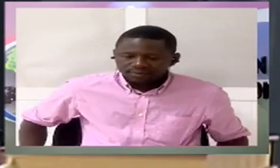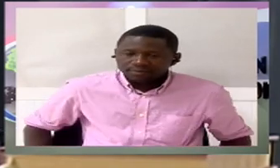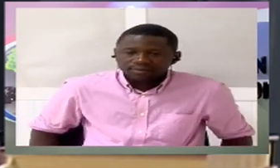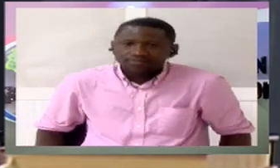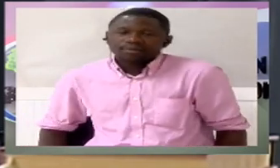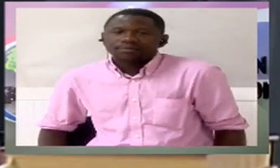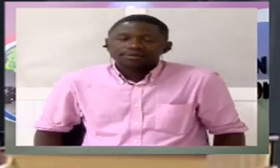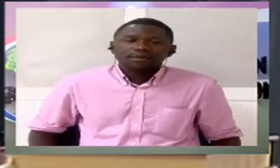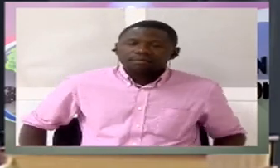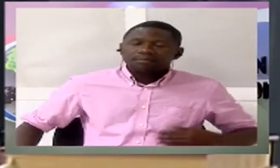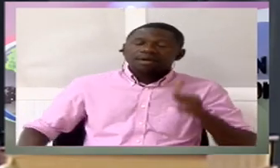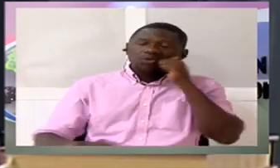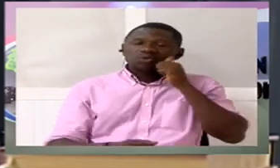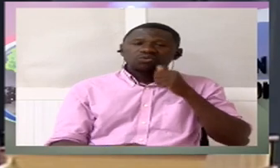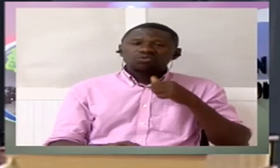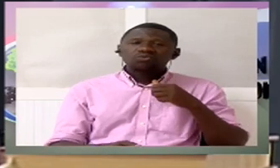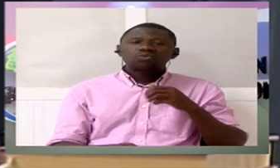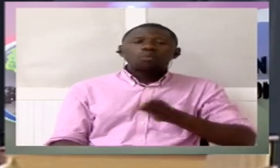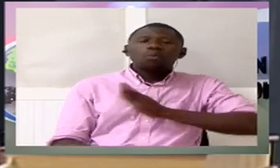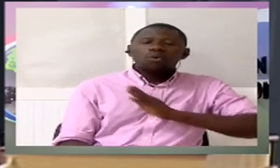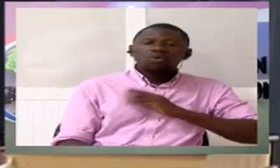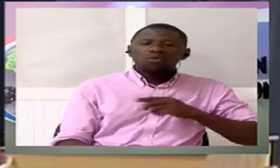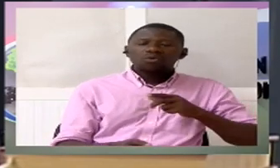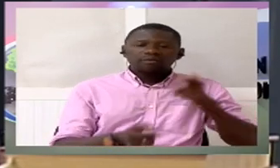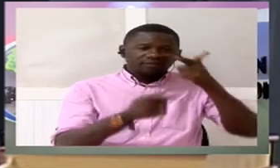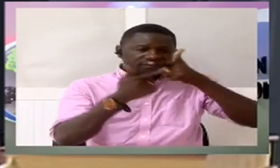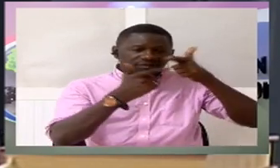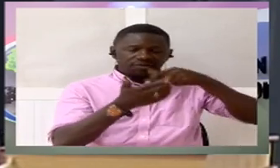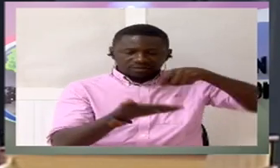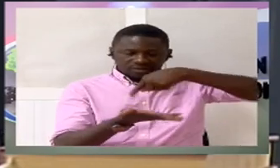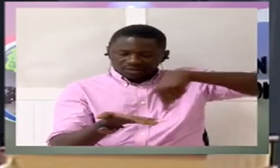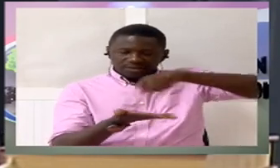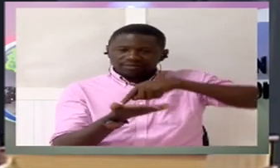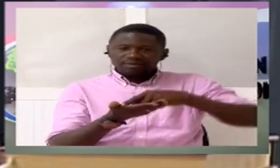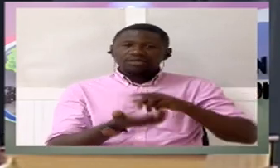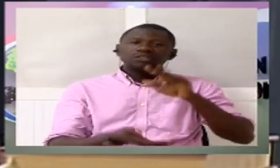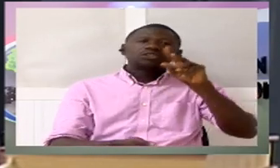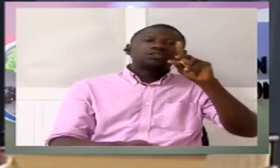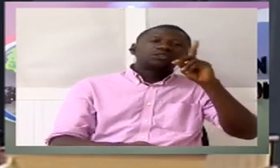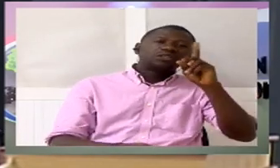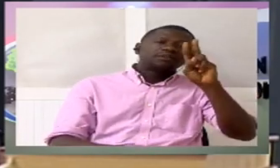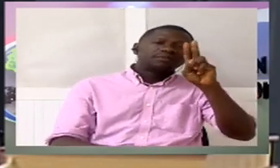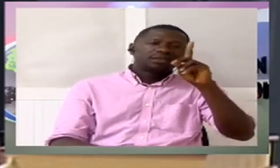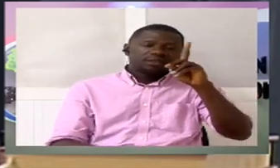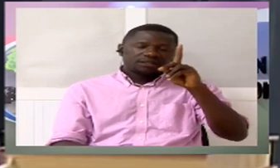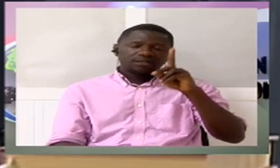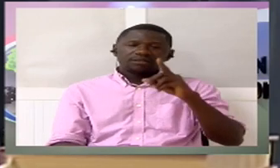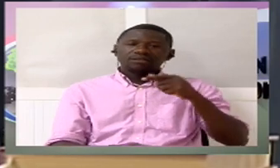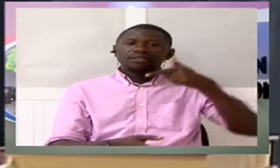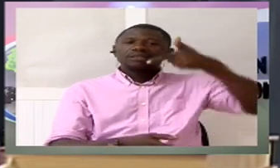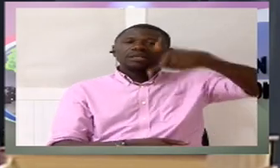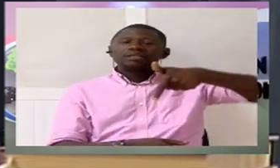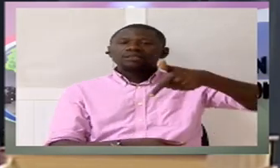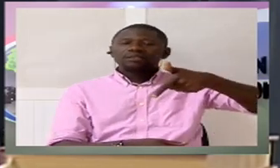rent no. I used to rent video cassettes. Nin DVD kasetul. These DVDs. Nigerian films. Nigerian